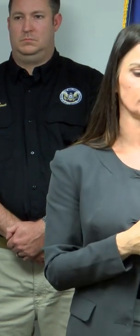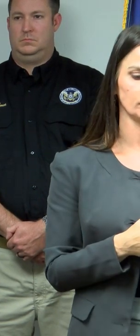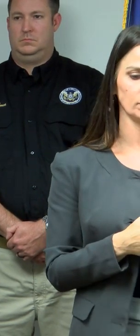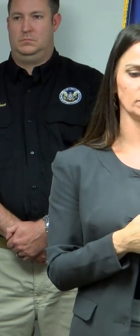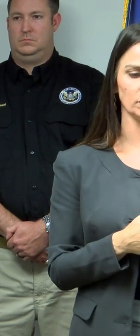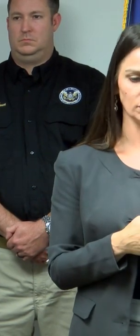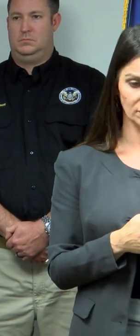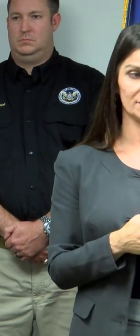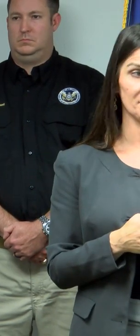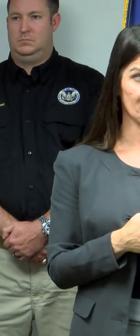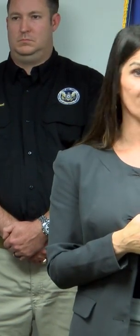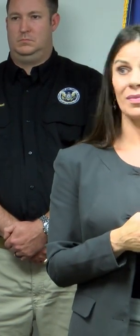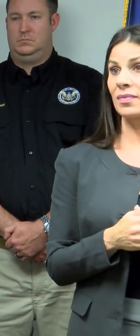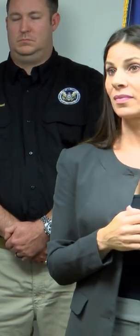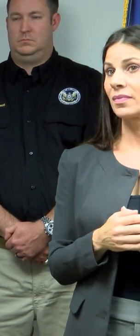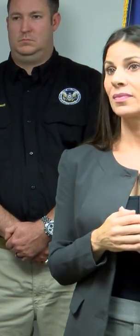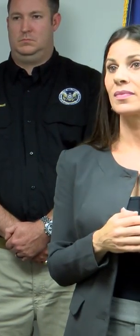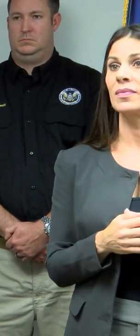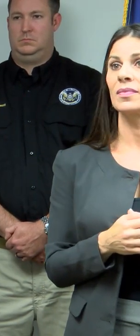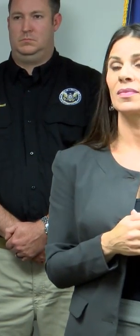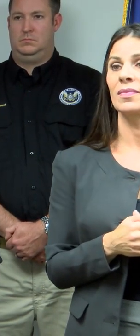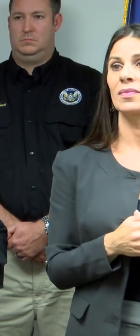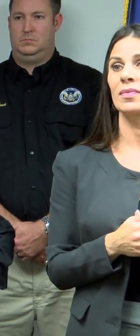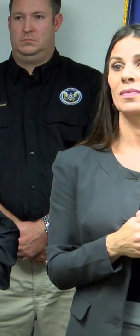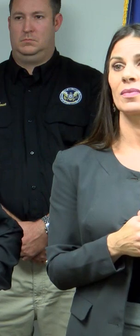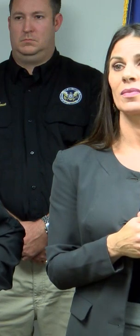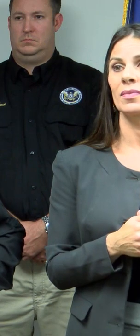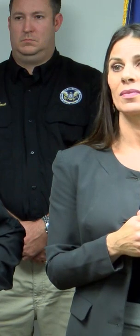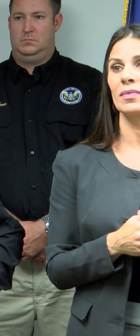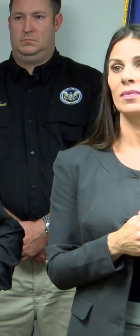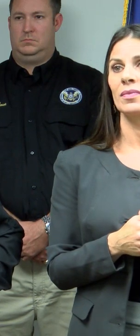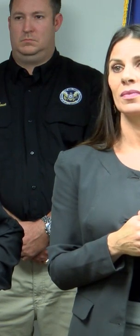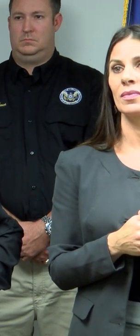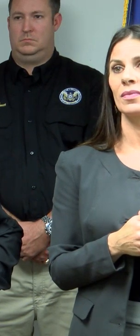And with that, I think if you have questions? Yes, sir.